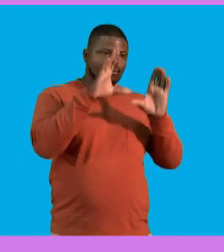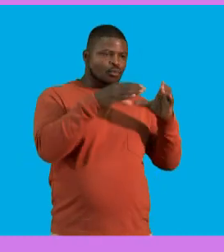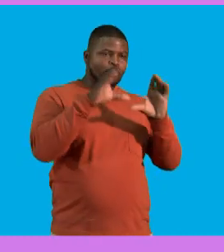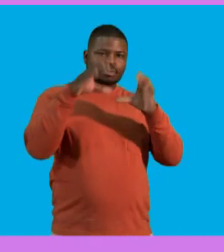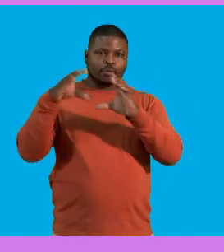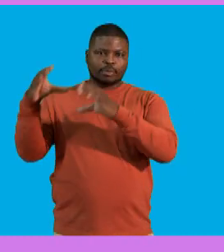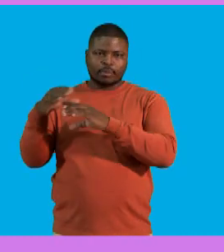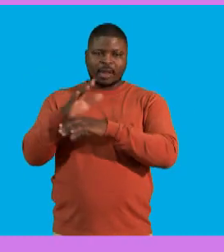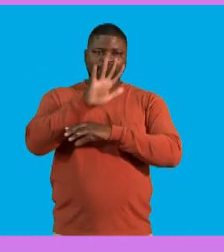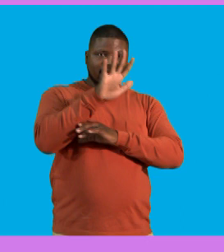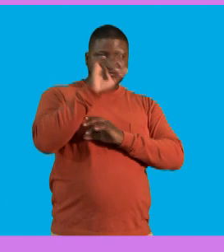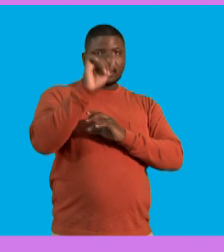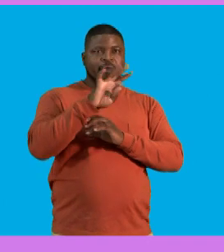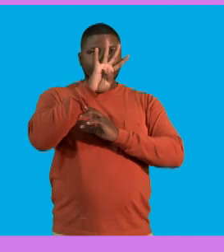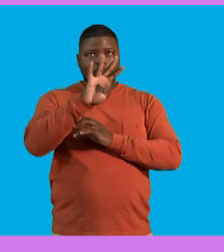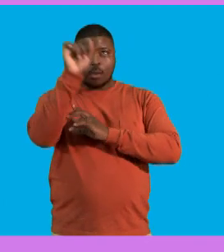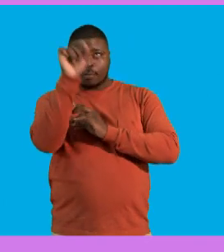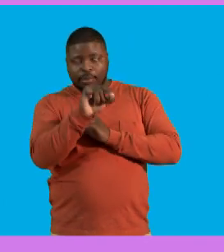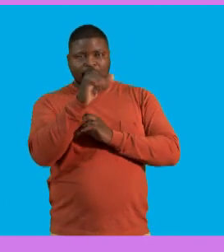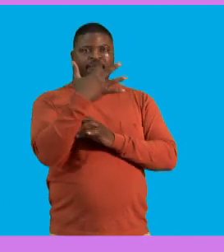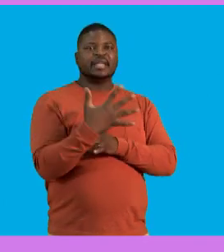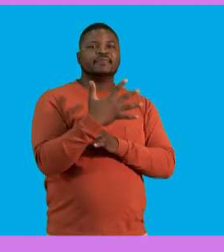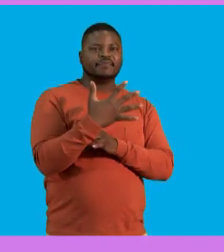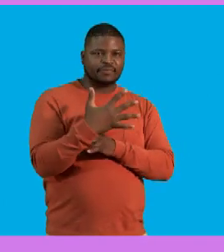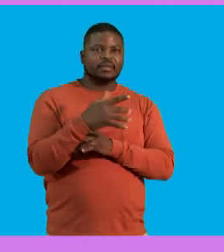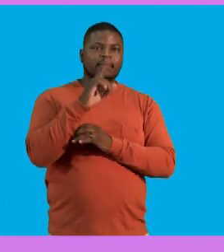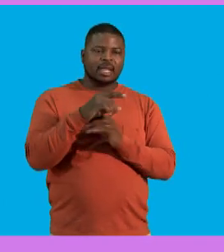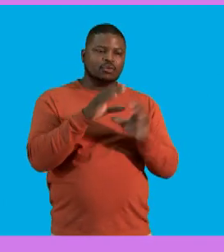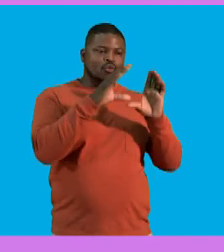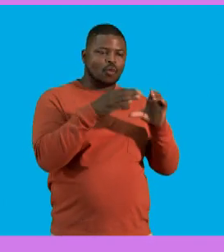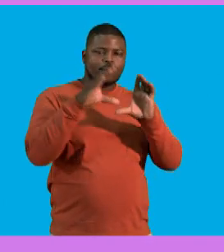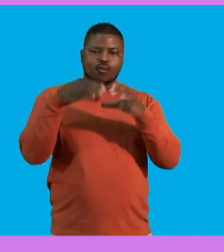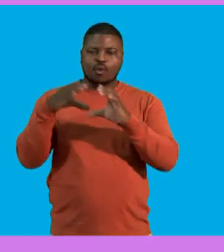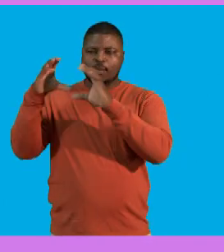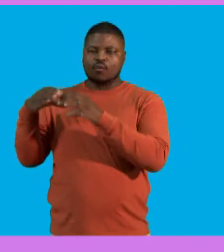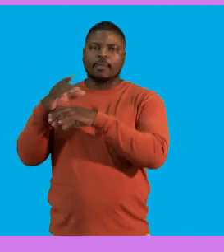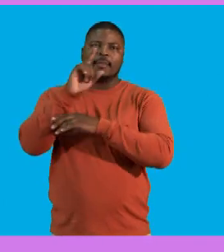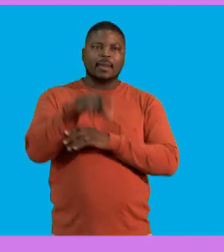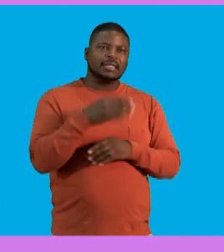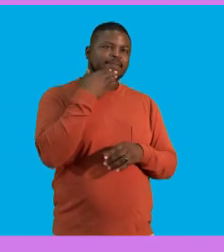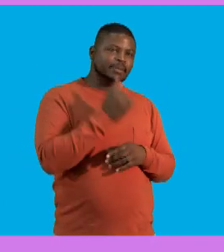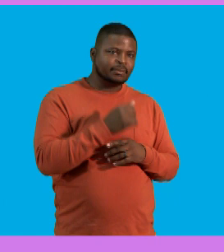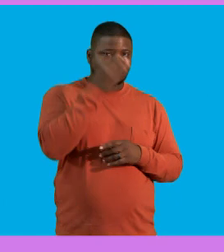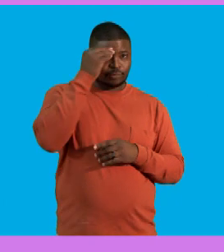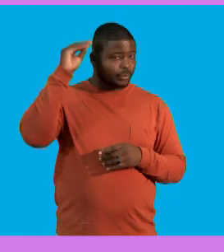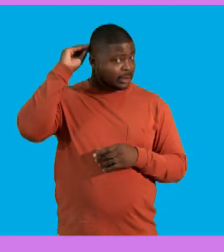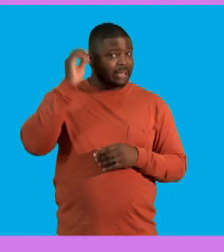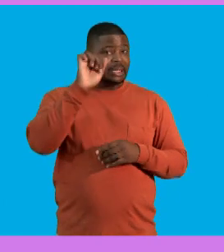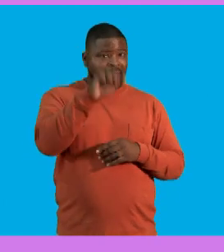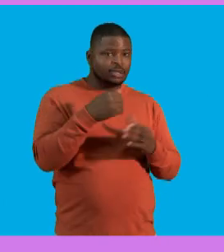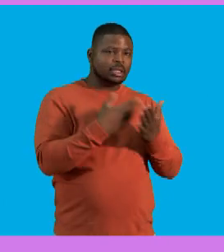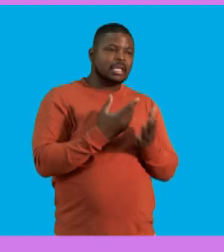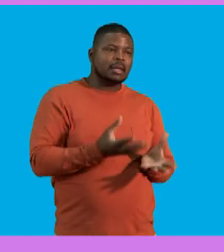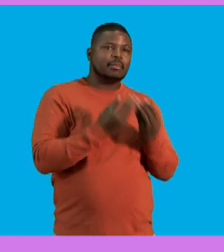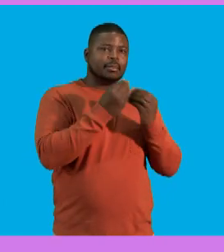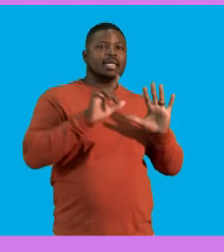there we go, in fives. All right, there we go. That's the right way to group in fives. You still get 7, yes, I